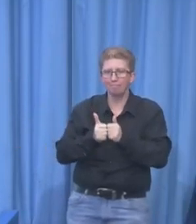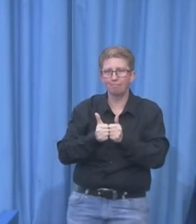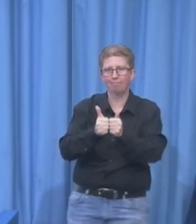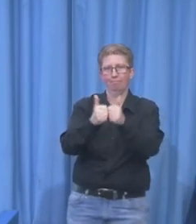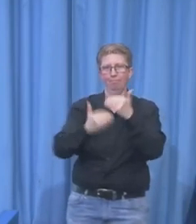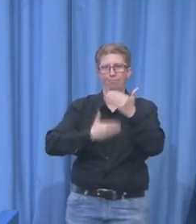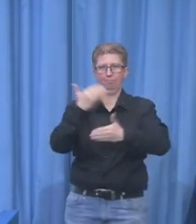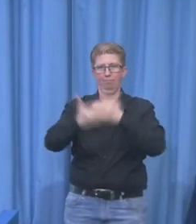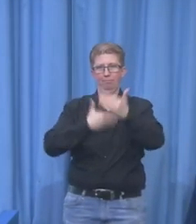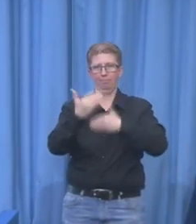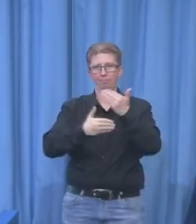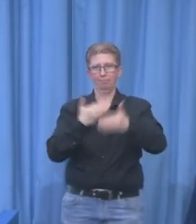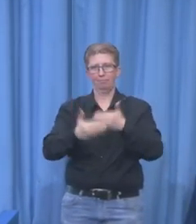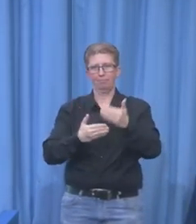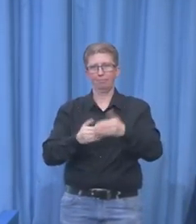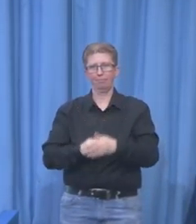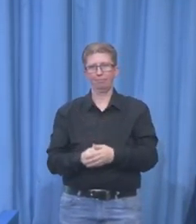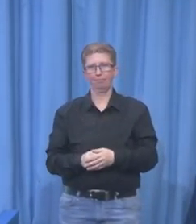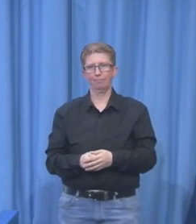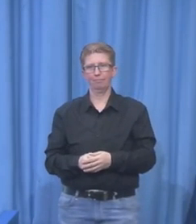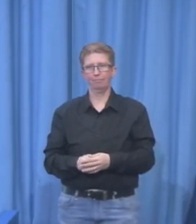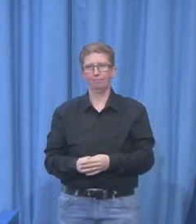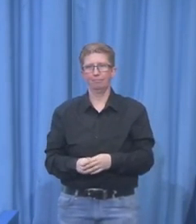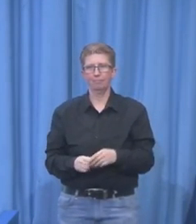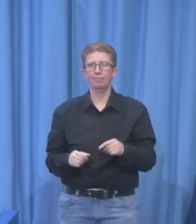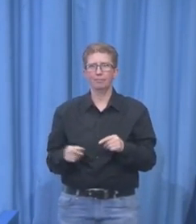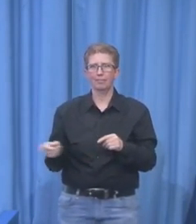the bulk of the teaching of the skills.